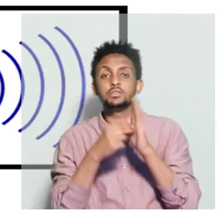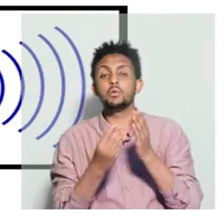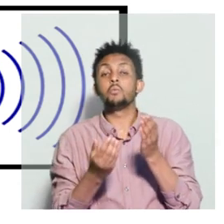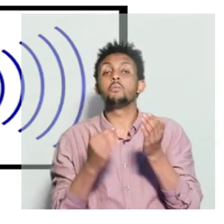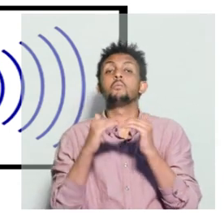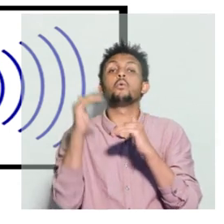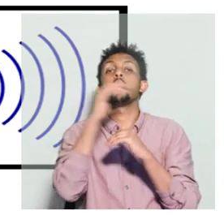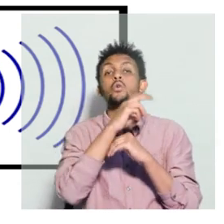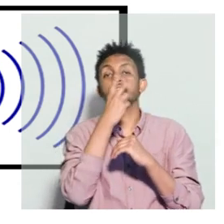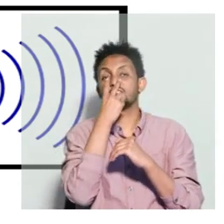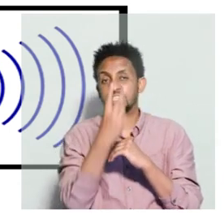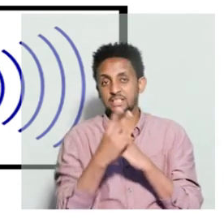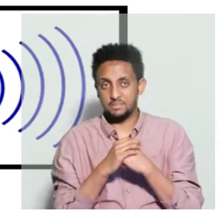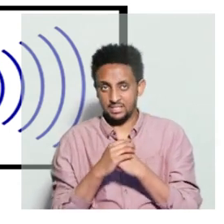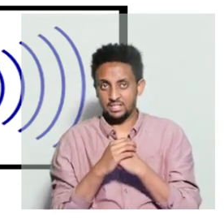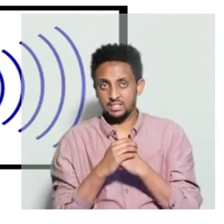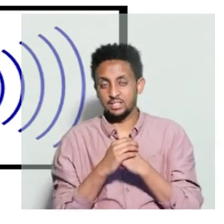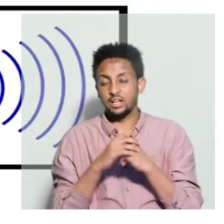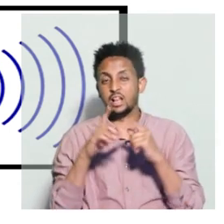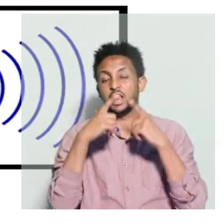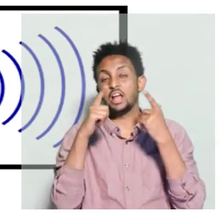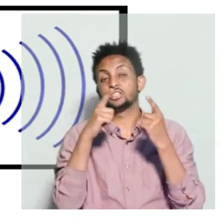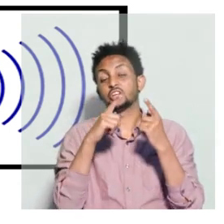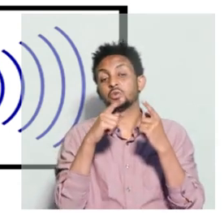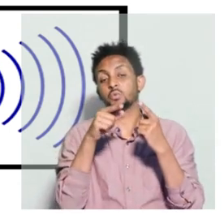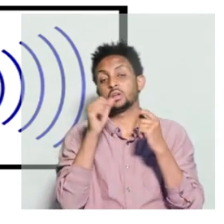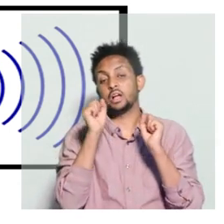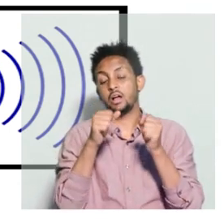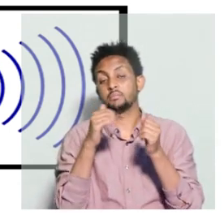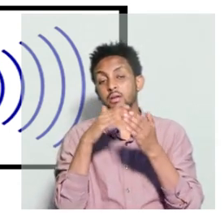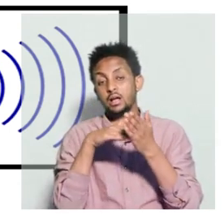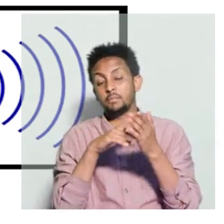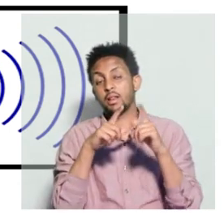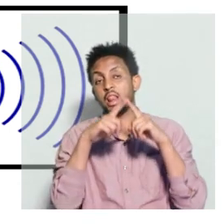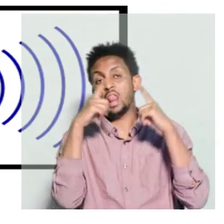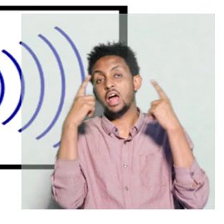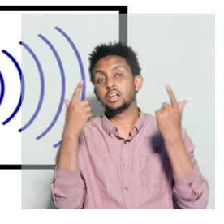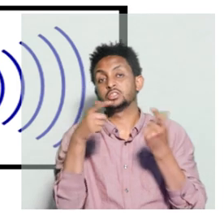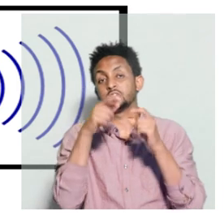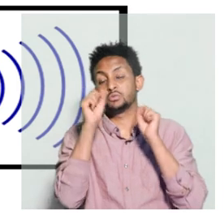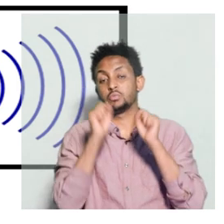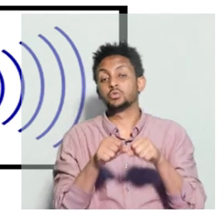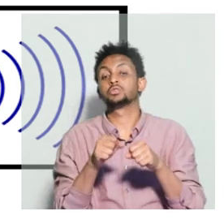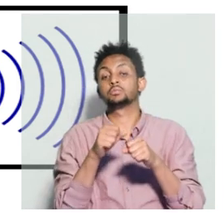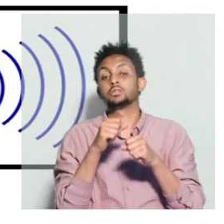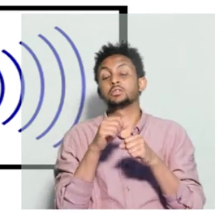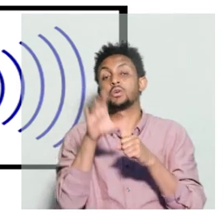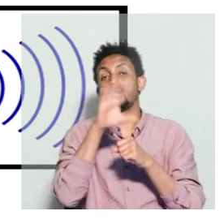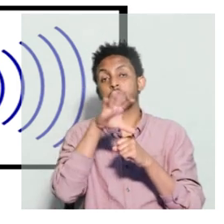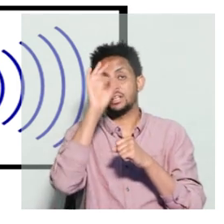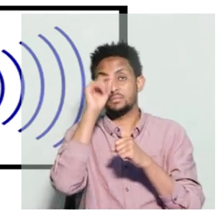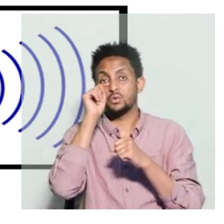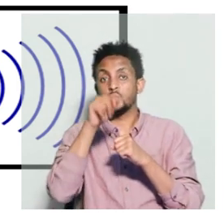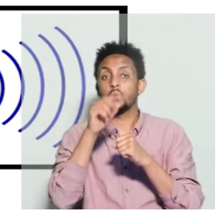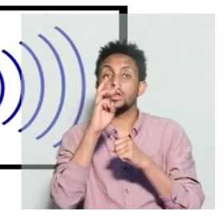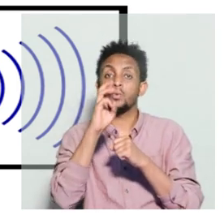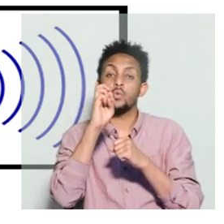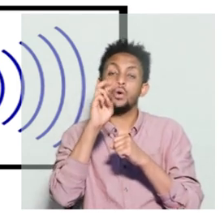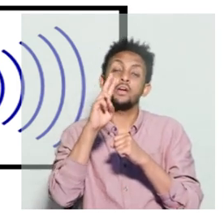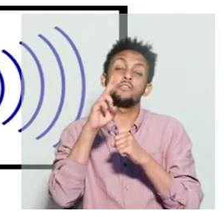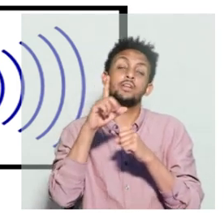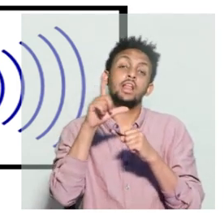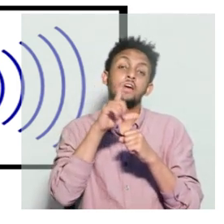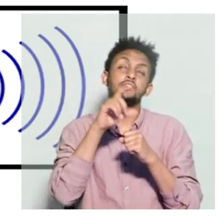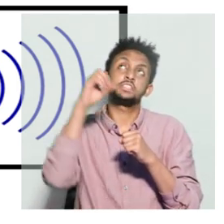more visible for larger wavelengths, even though the gap is larger. It's possible to observe that. But for waves